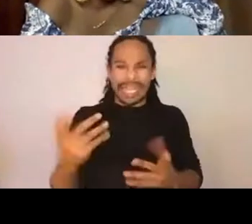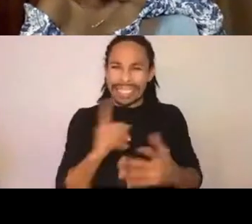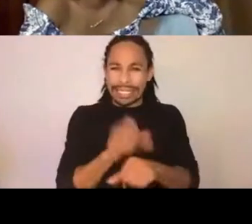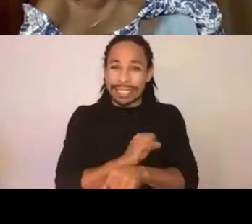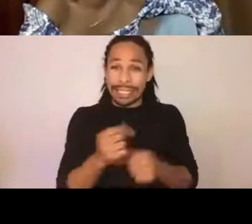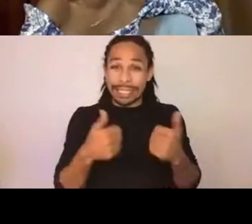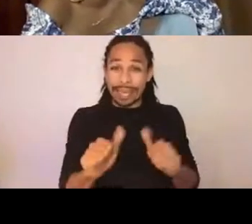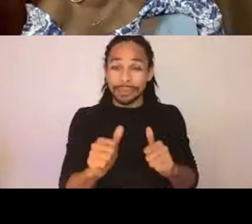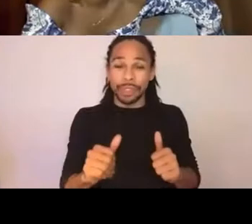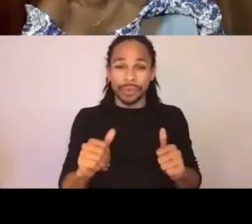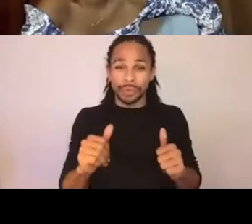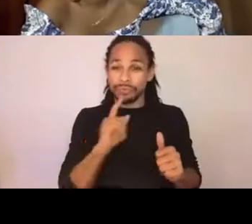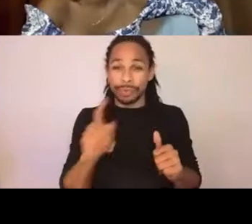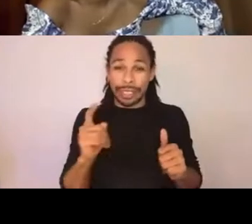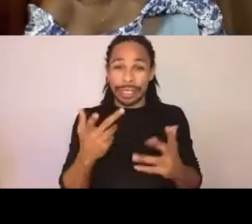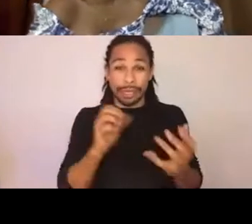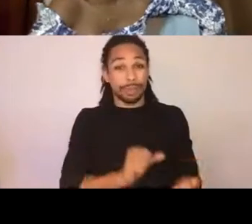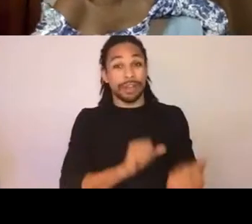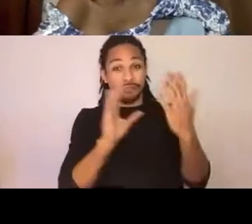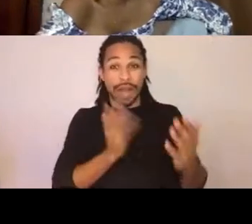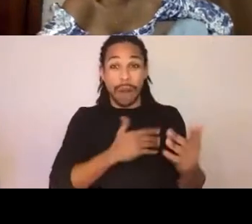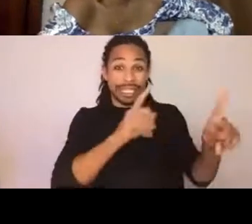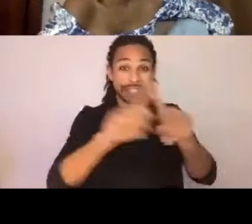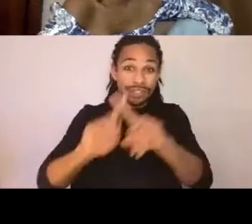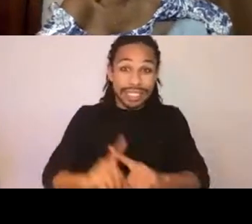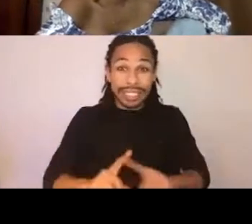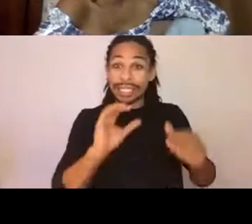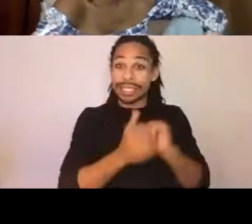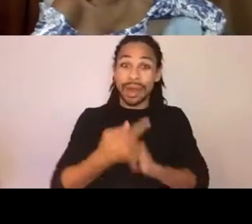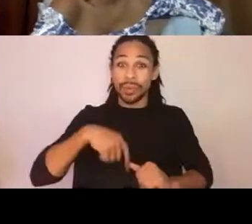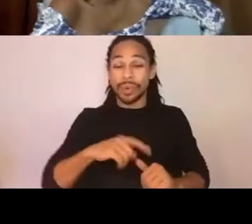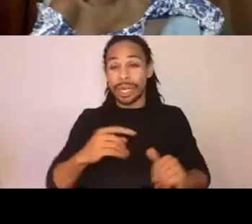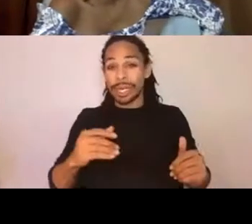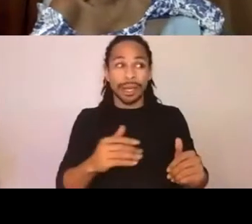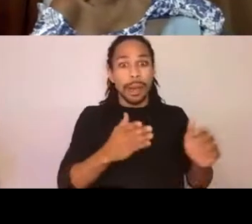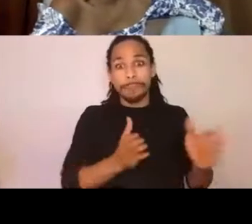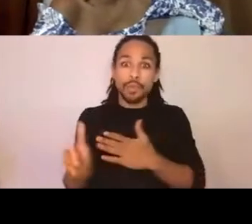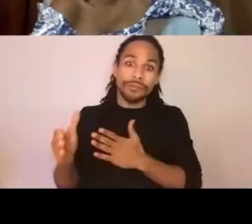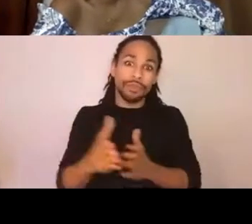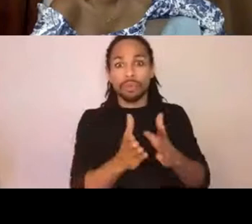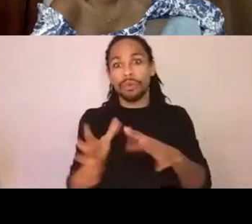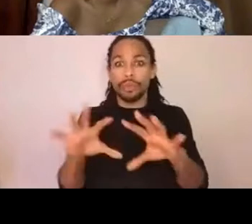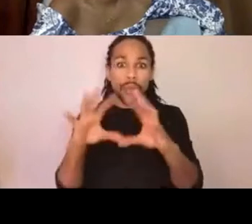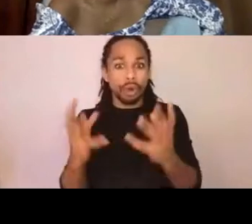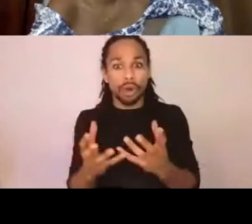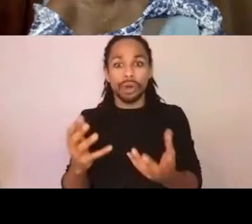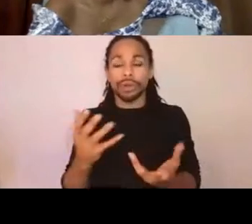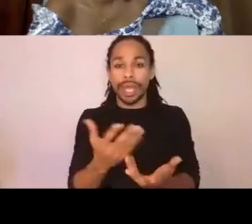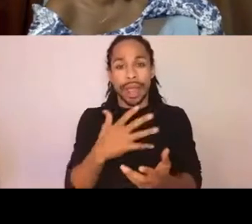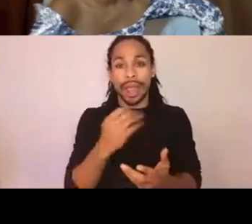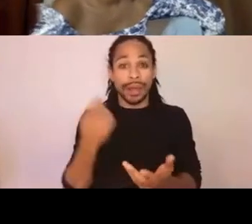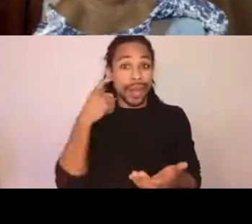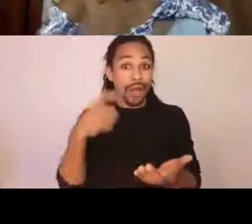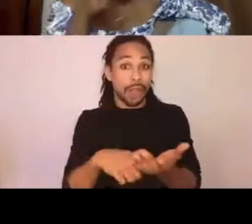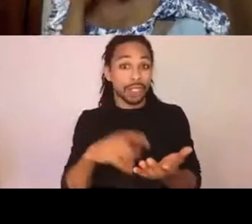our intersectionality and the various ways that we do move through the world. An acknowledgement of color, I think it's an